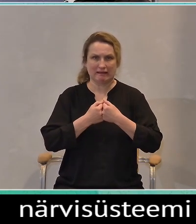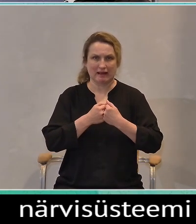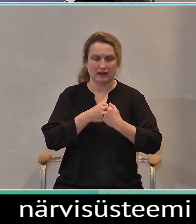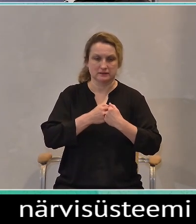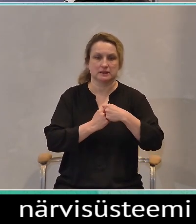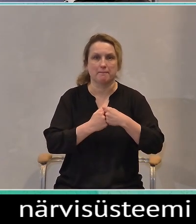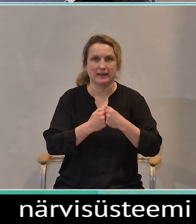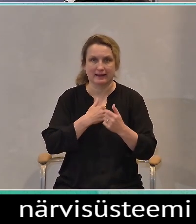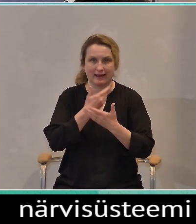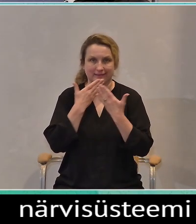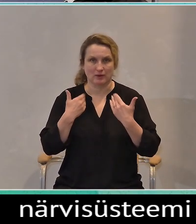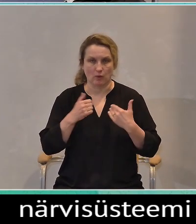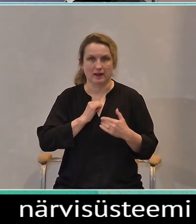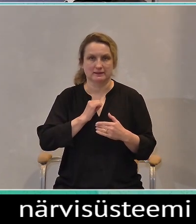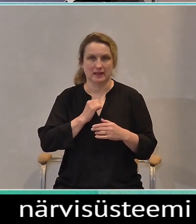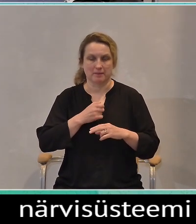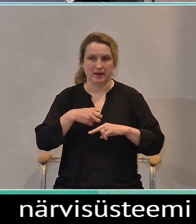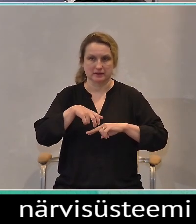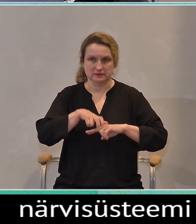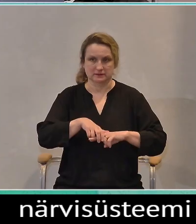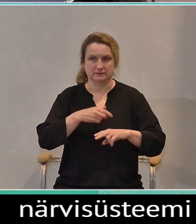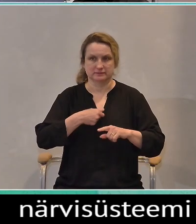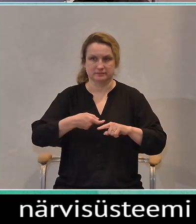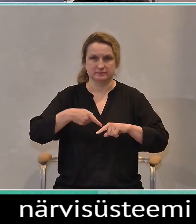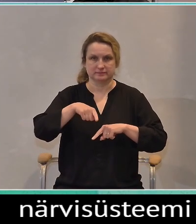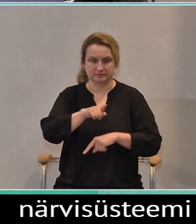This is due to joint instability.